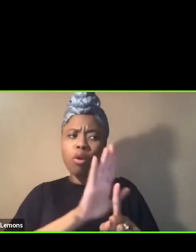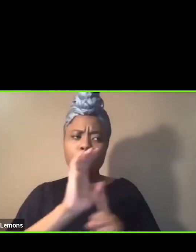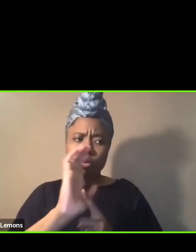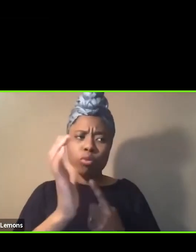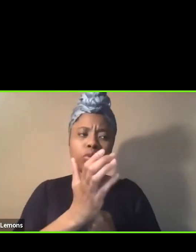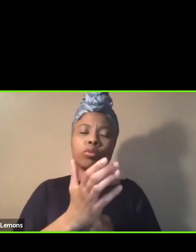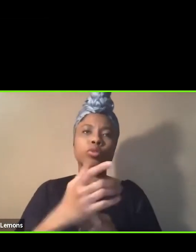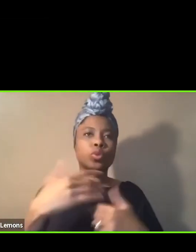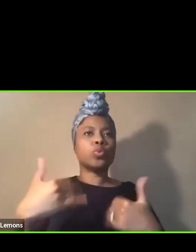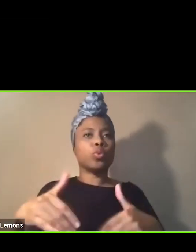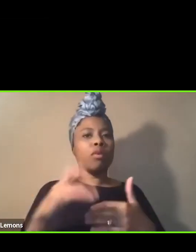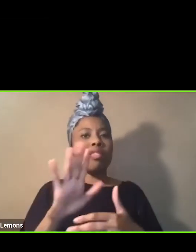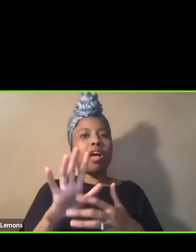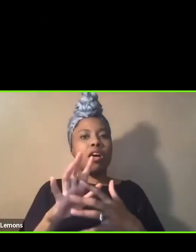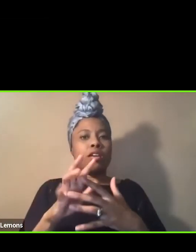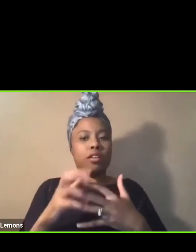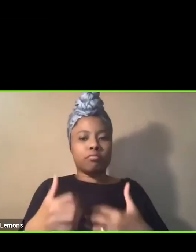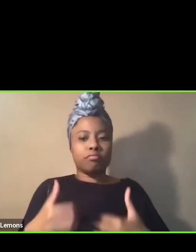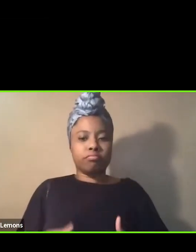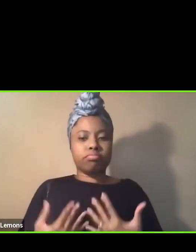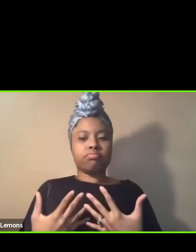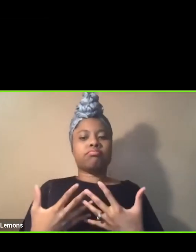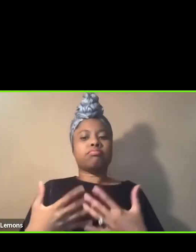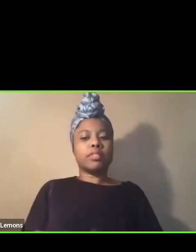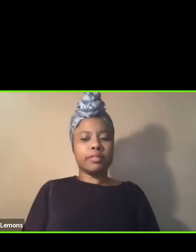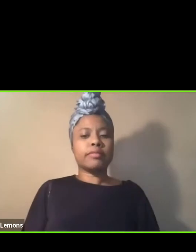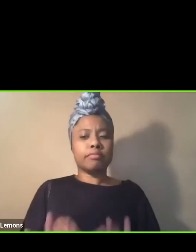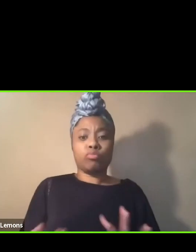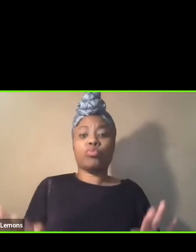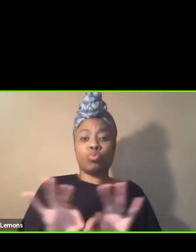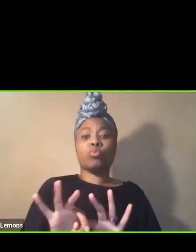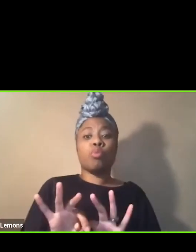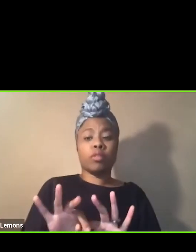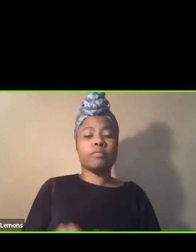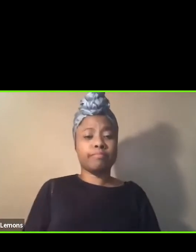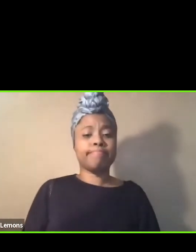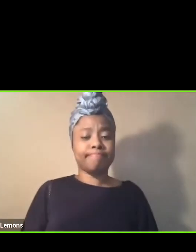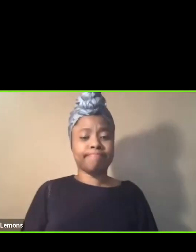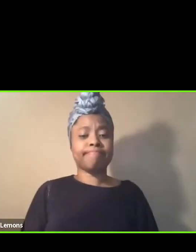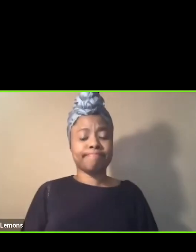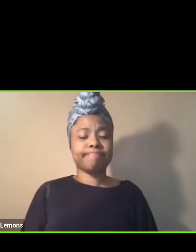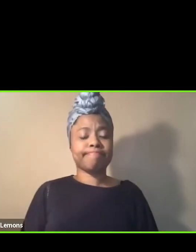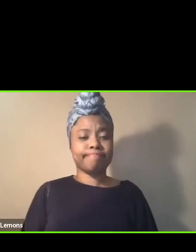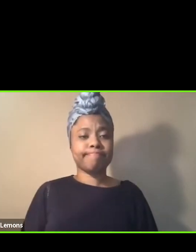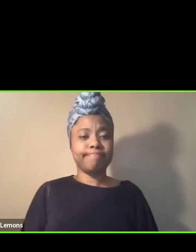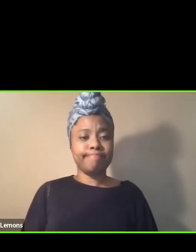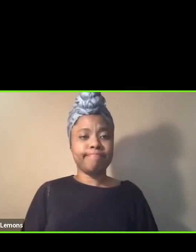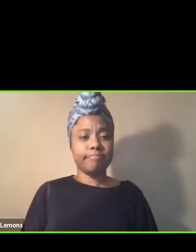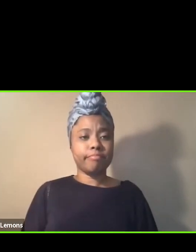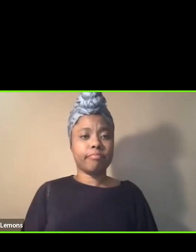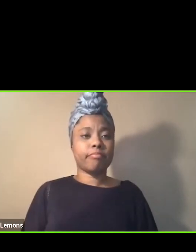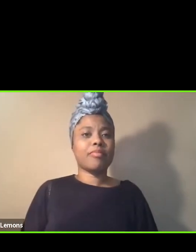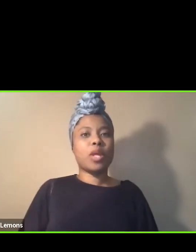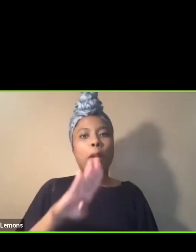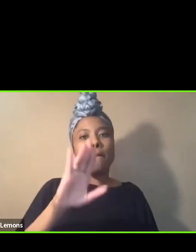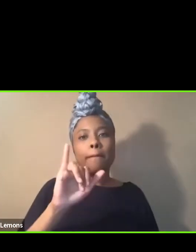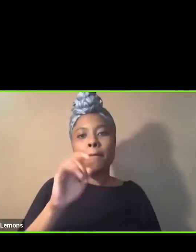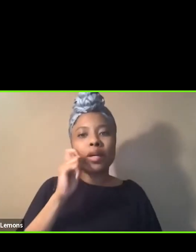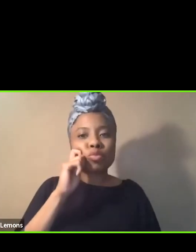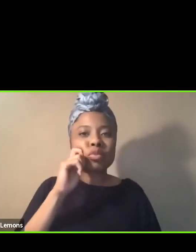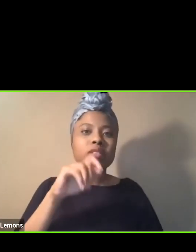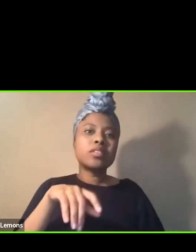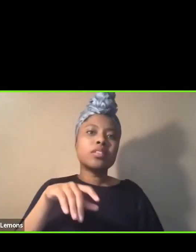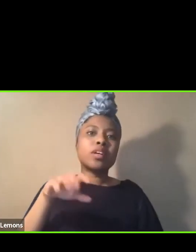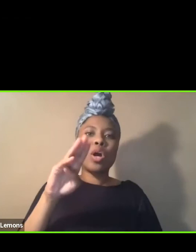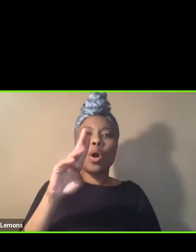wholehearted embrace that I think is so important for us, biracial, multiracial people of Black